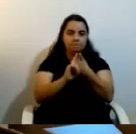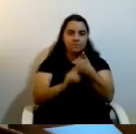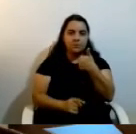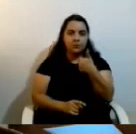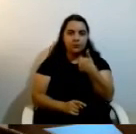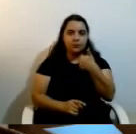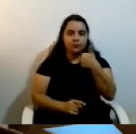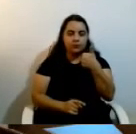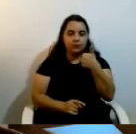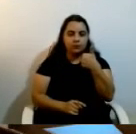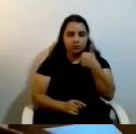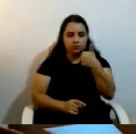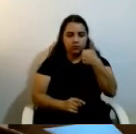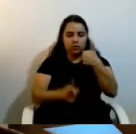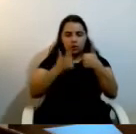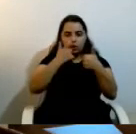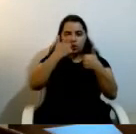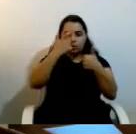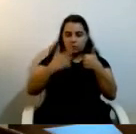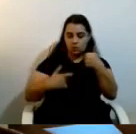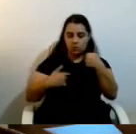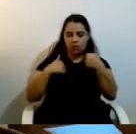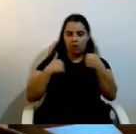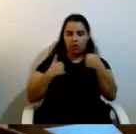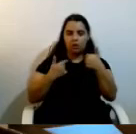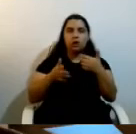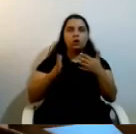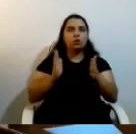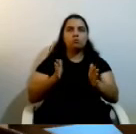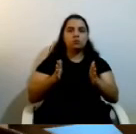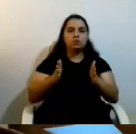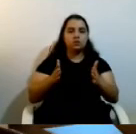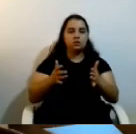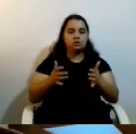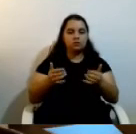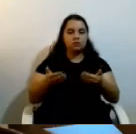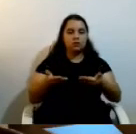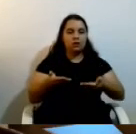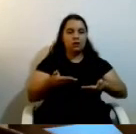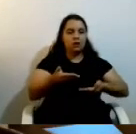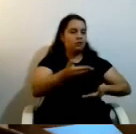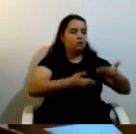users do not have to share their personal assistance with other users.